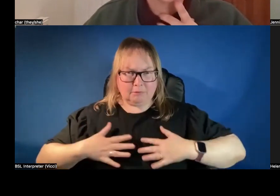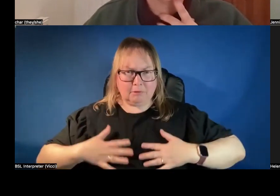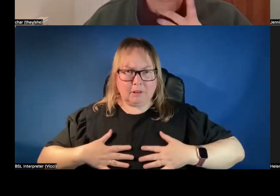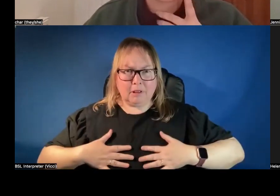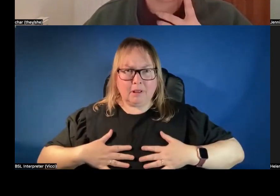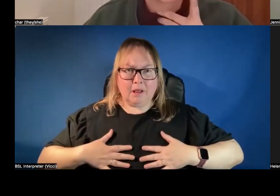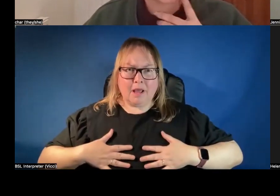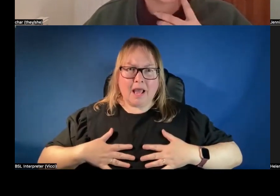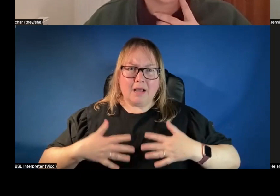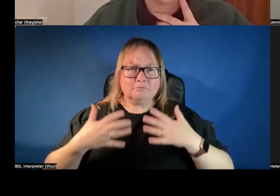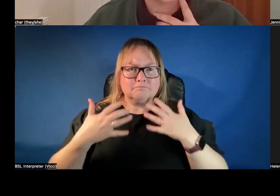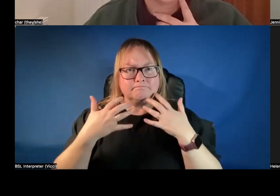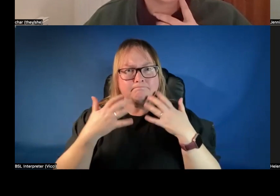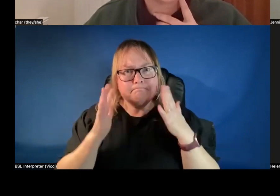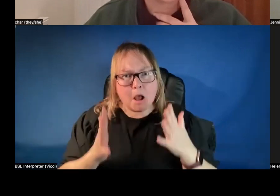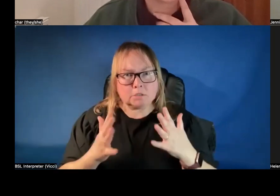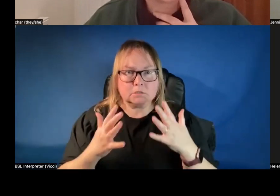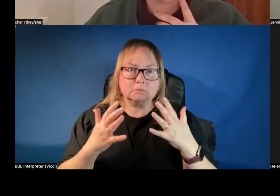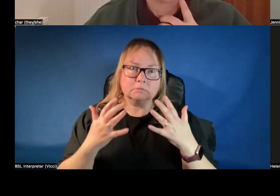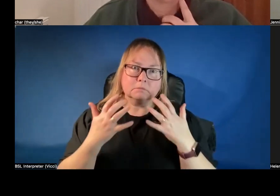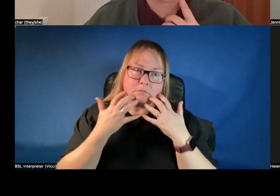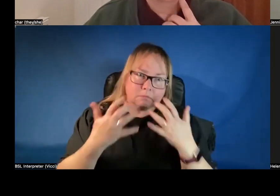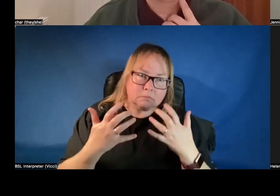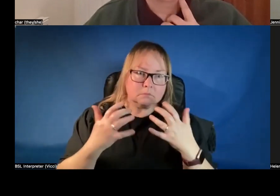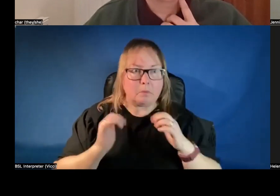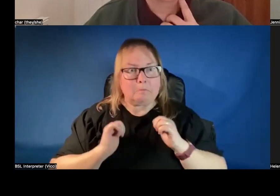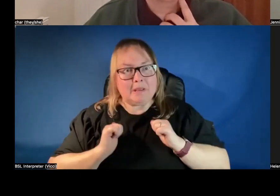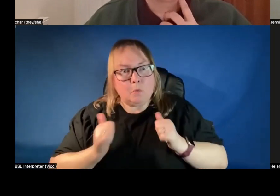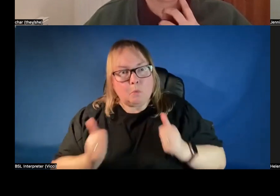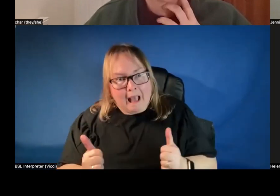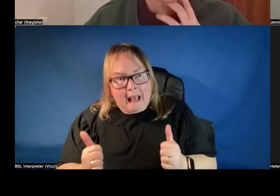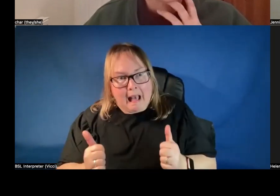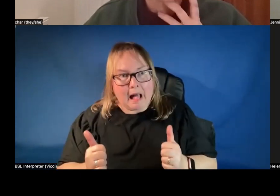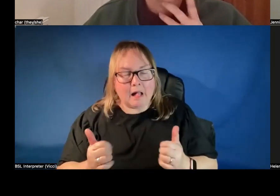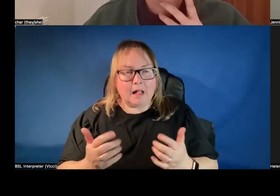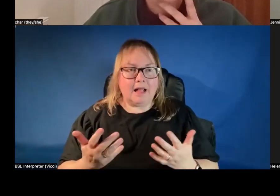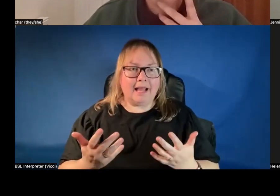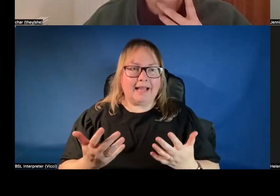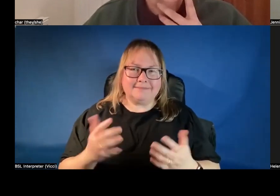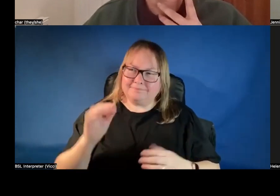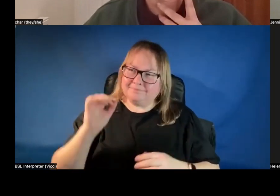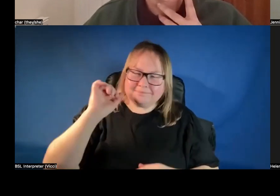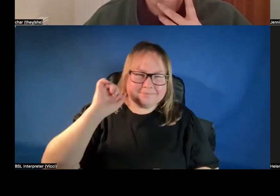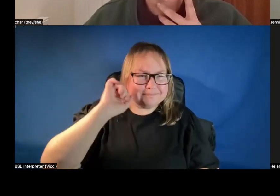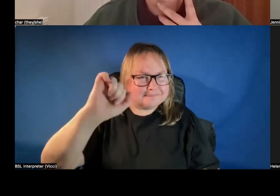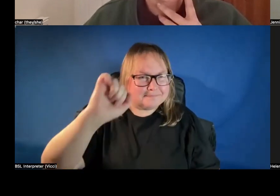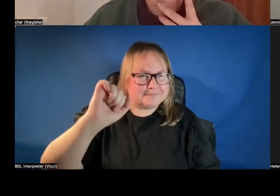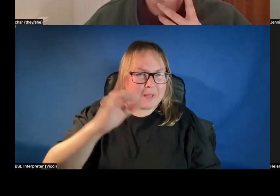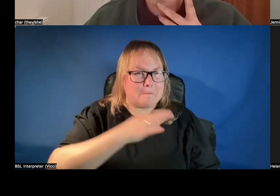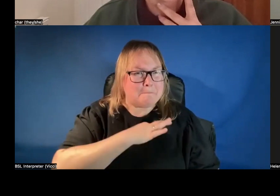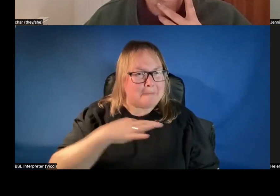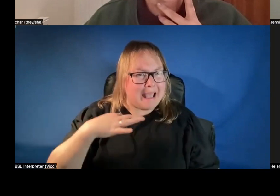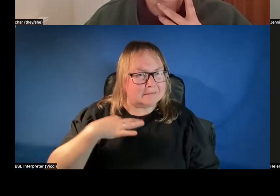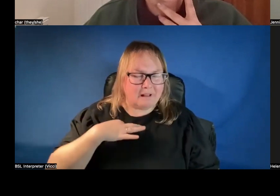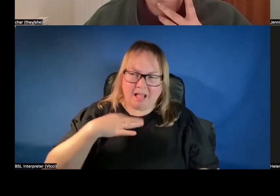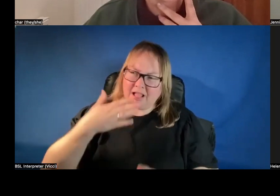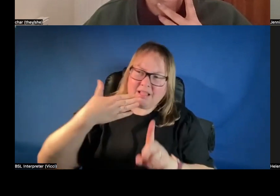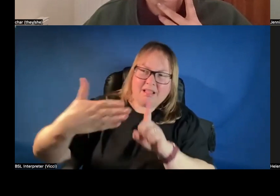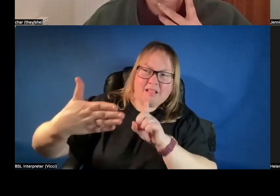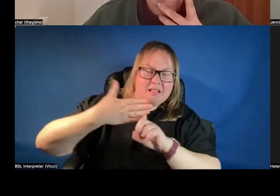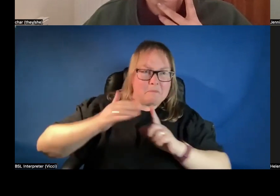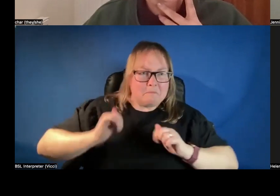of processes around those kinds of kind of medicalized procedures. But then I was also thinking